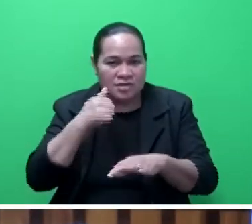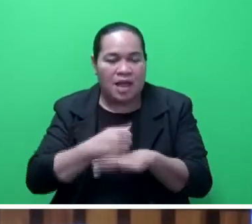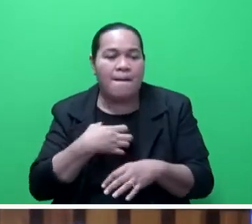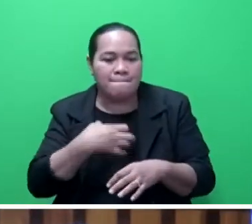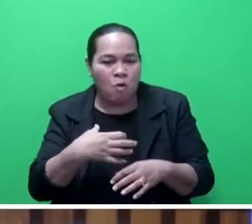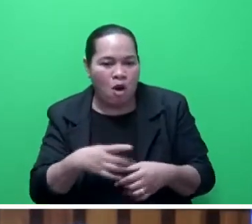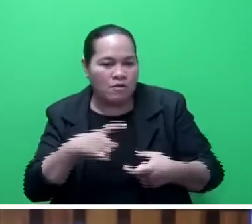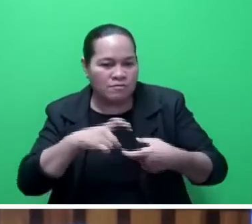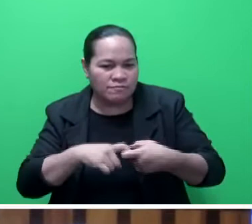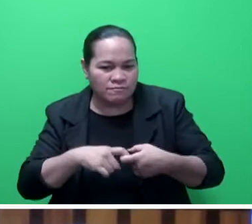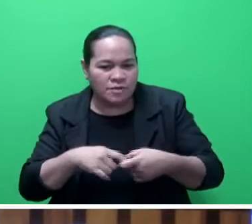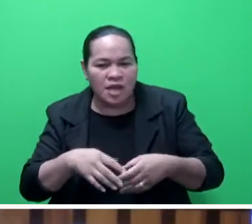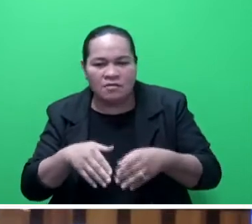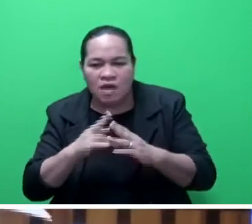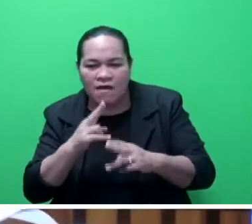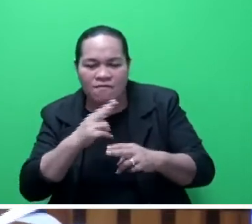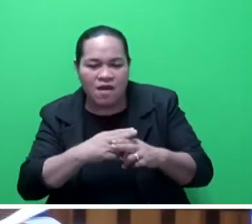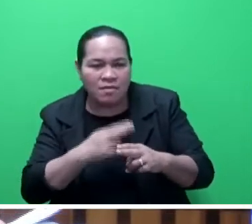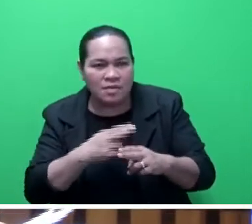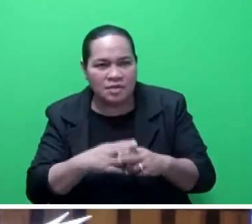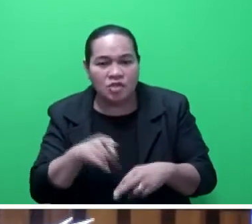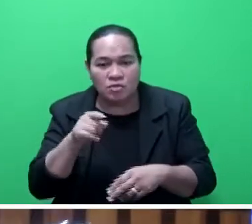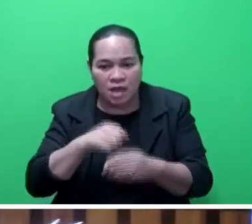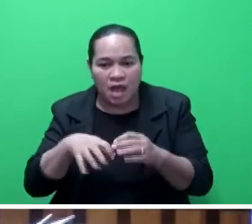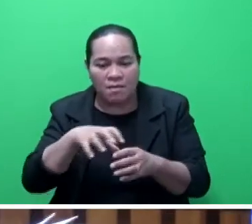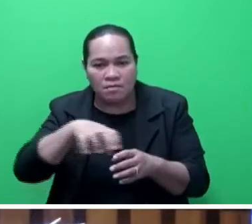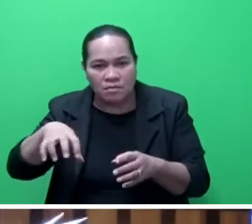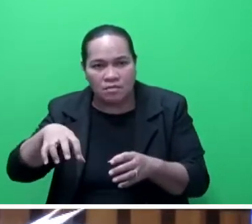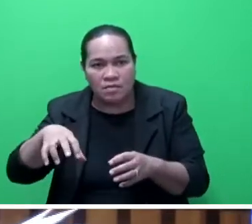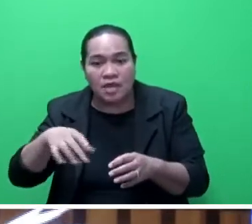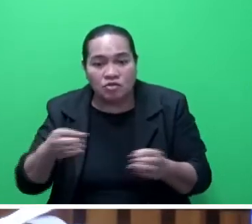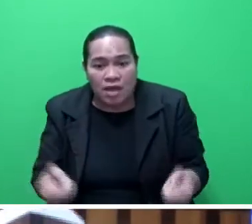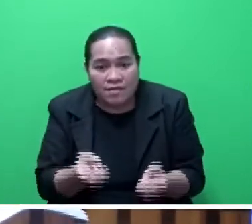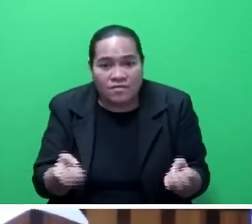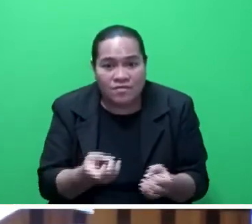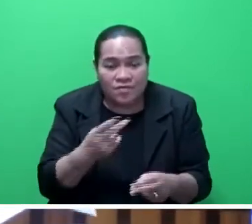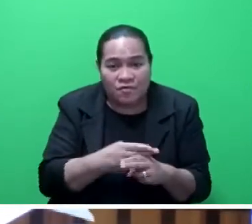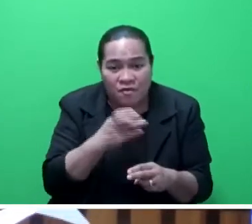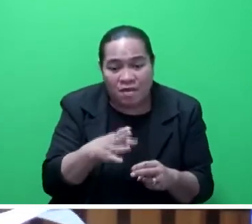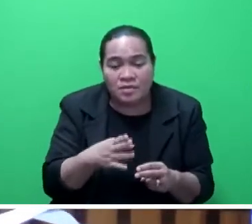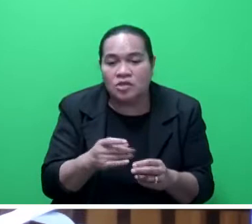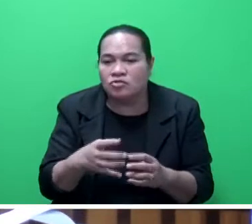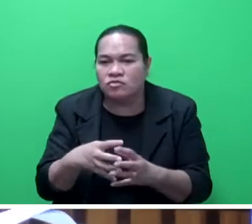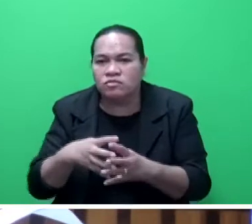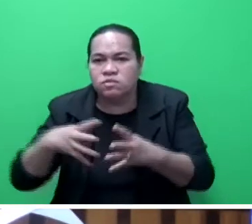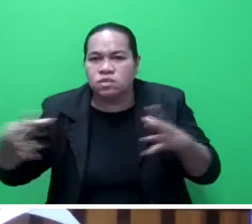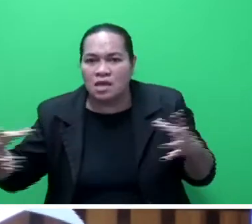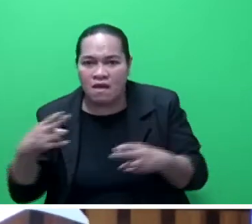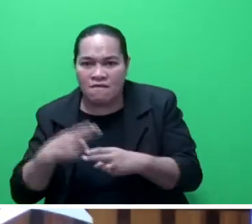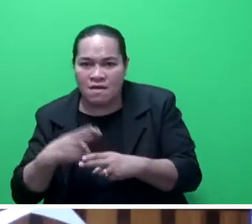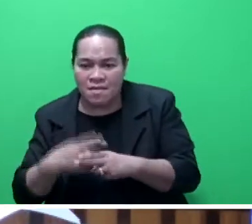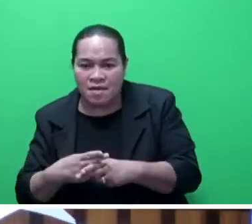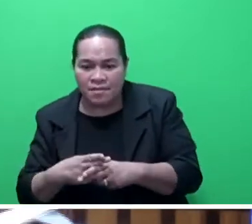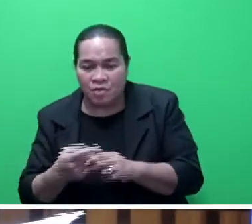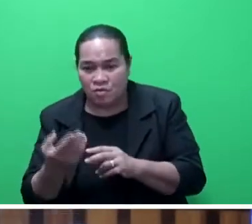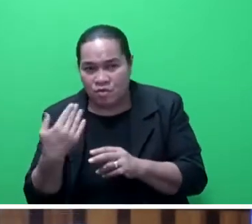ventures, share farming and develop FSC estate farms, motivate landowners and growers to venture into large-scale farming. A recent hire